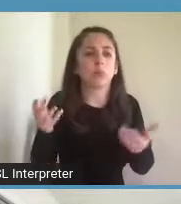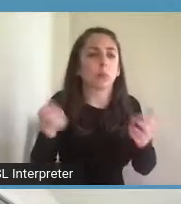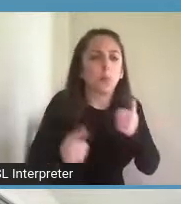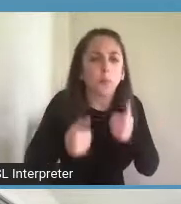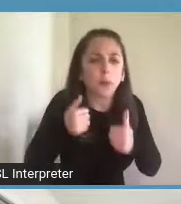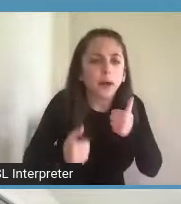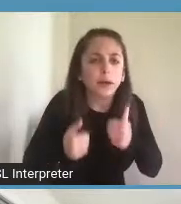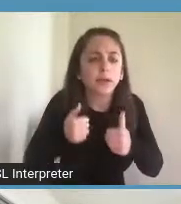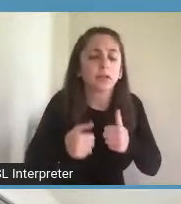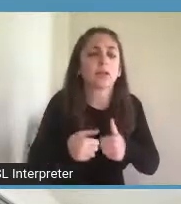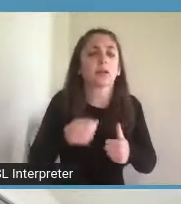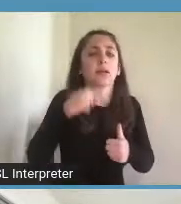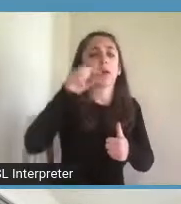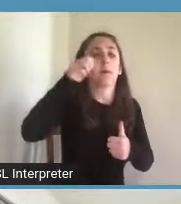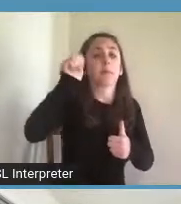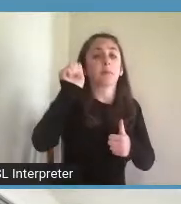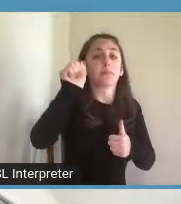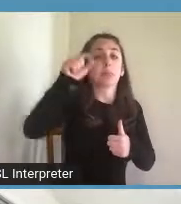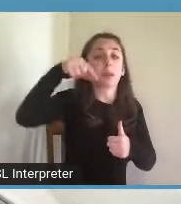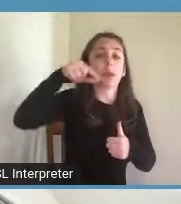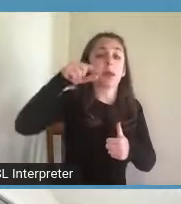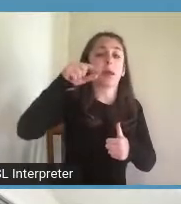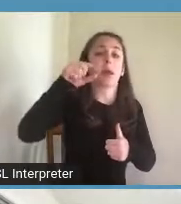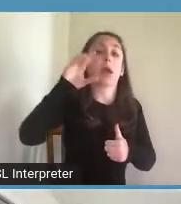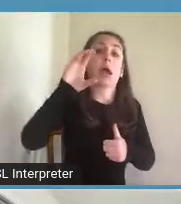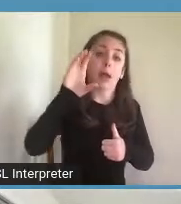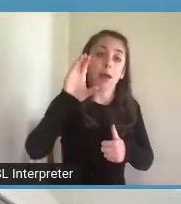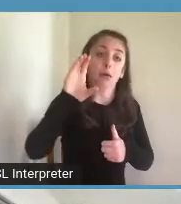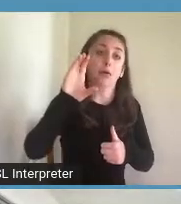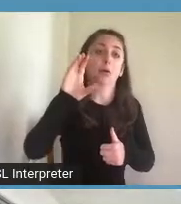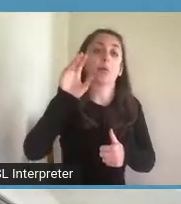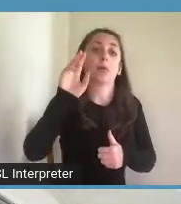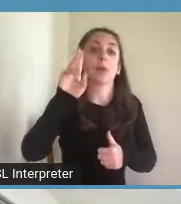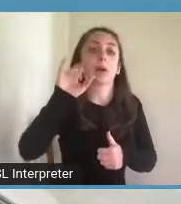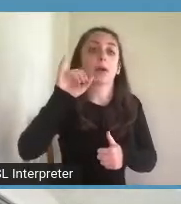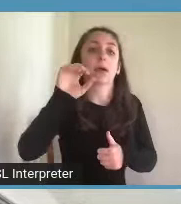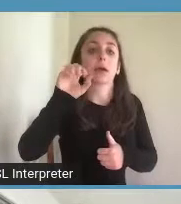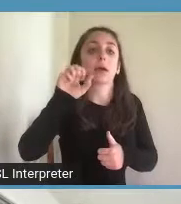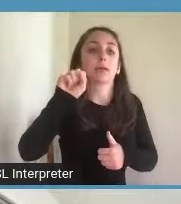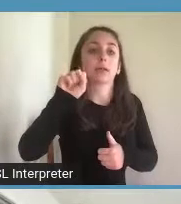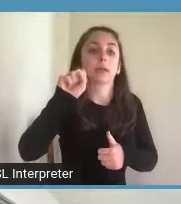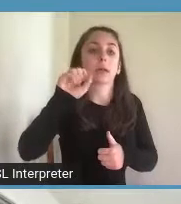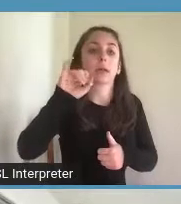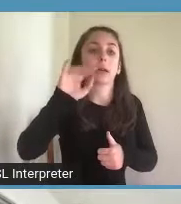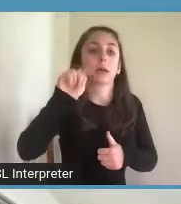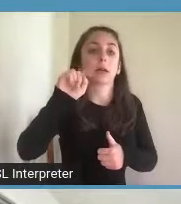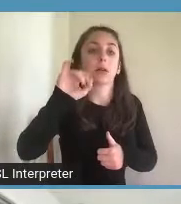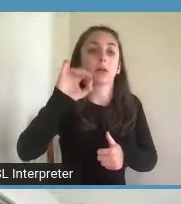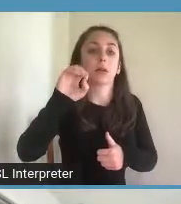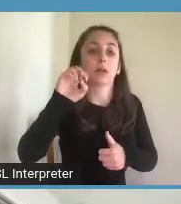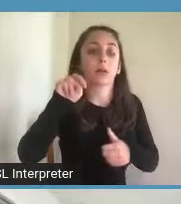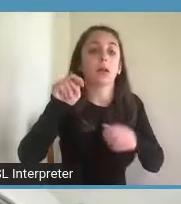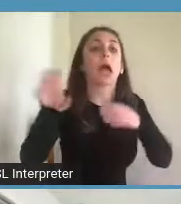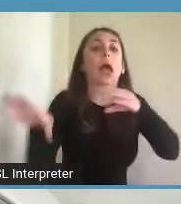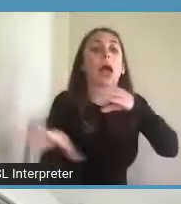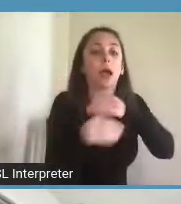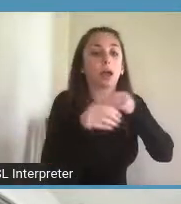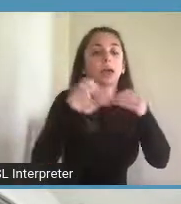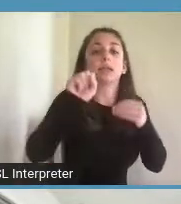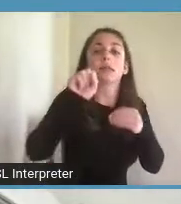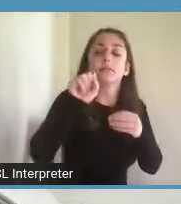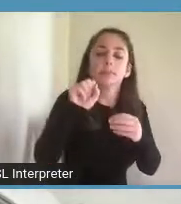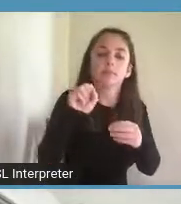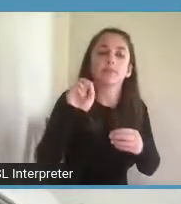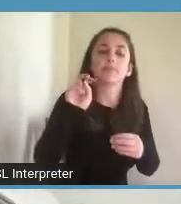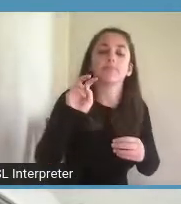Analytics is acquisition, campaigns, all campaigns, and then you want to add the secondary dimension source medium. So there's a drop